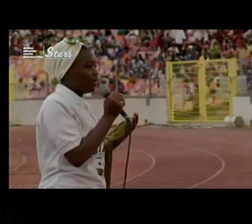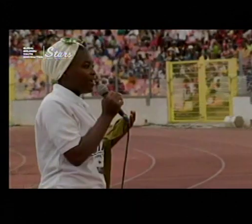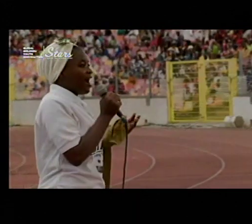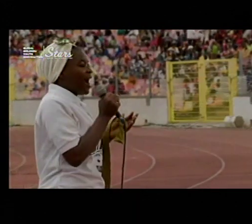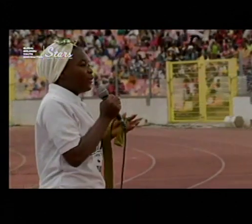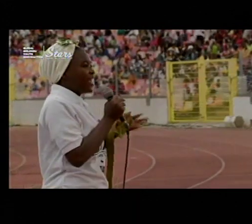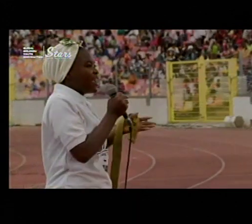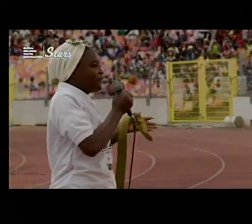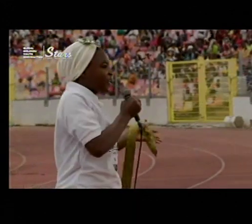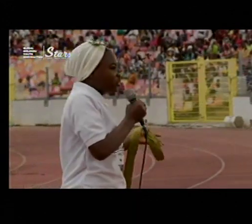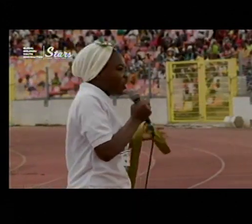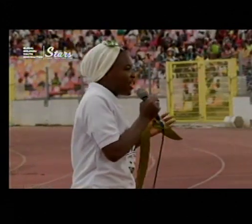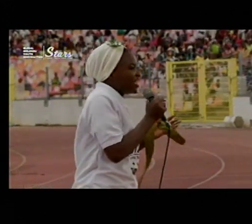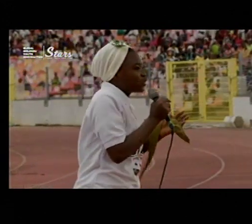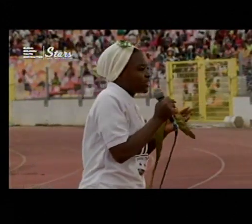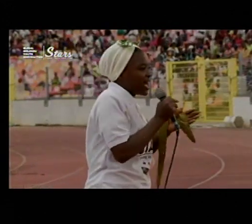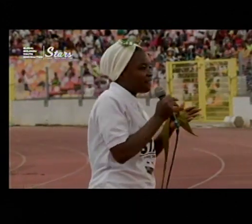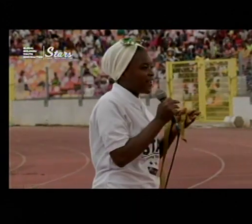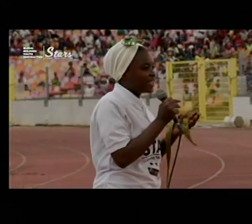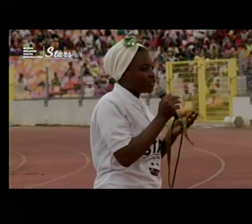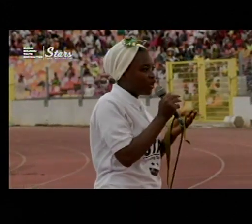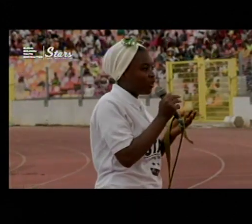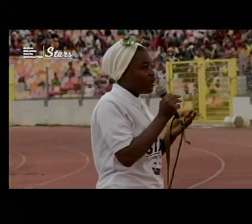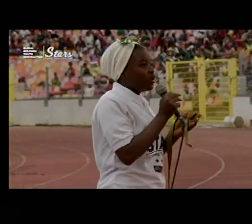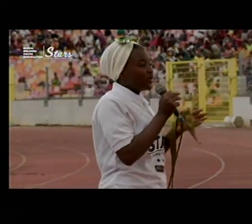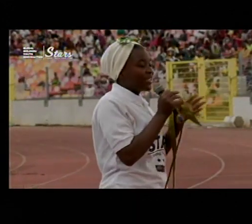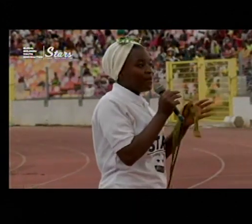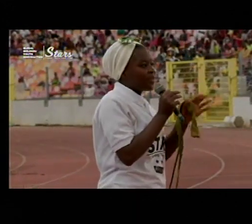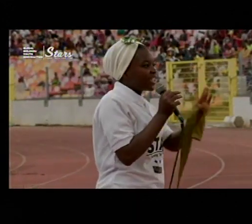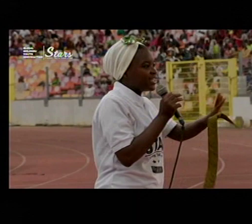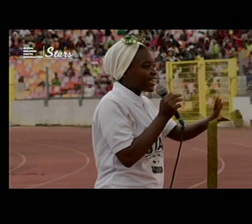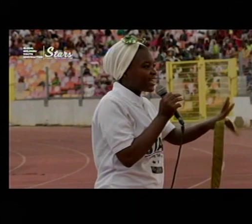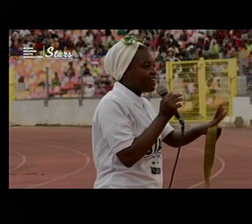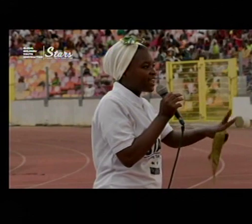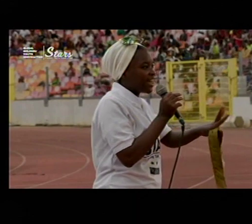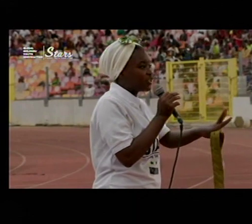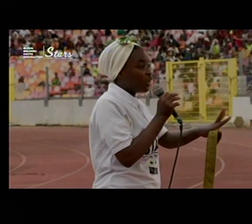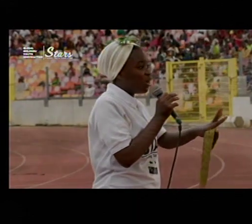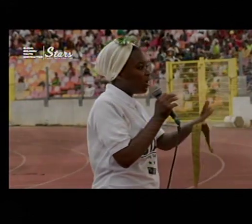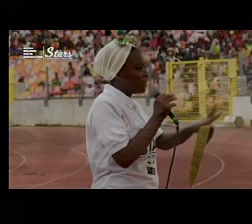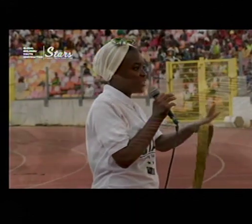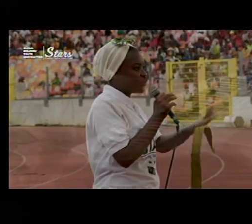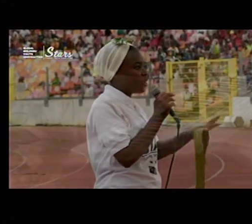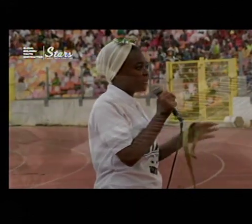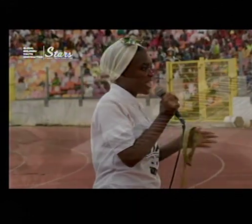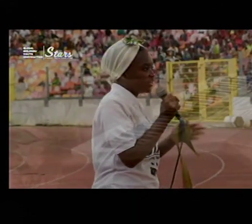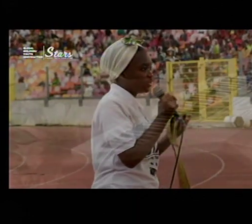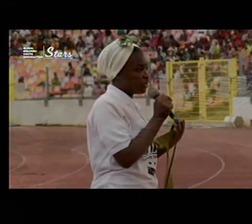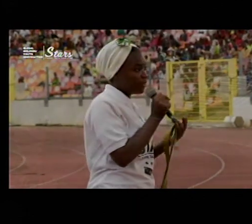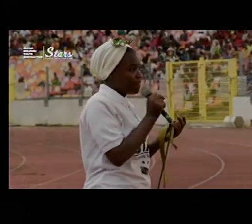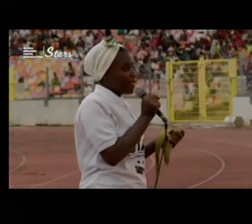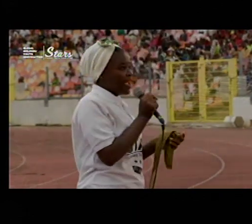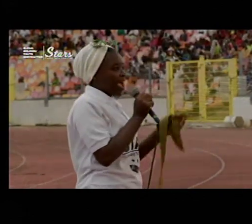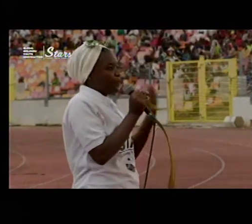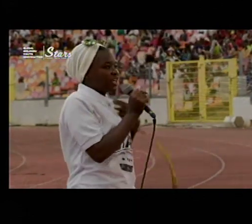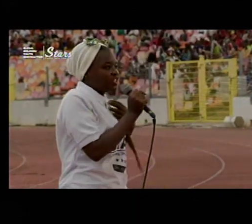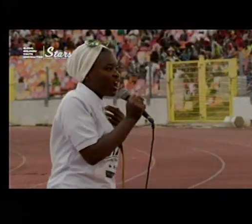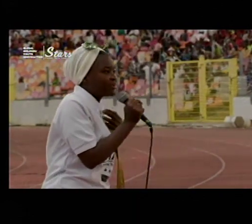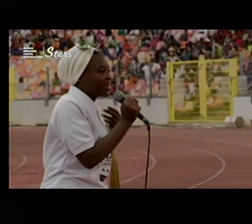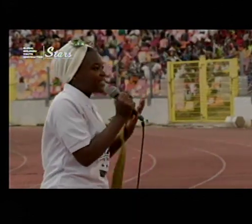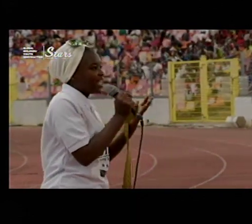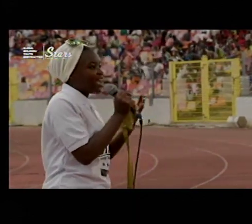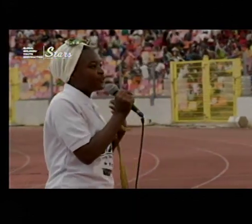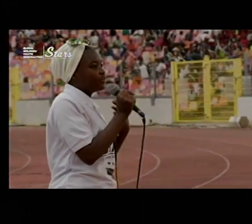leisure. How will I feature into that venture without making a caricature of his warm gesture? I